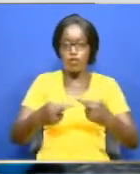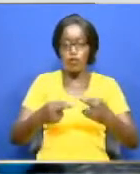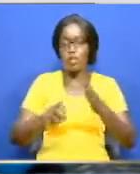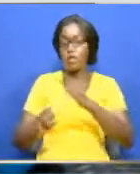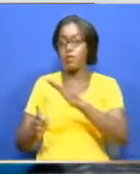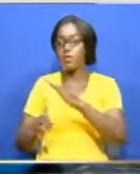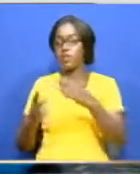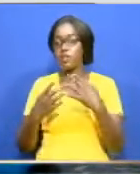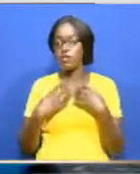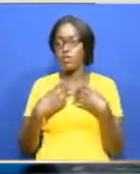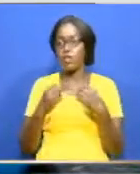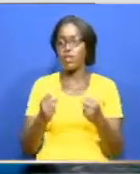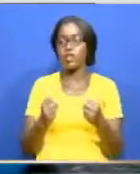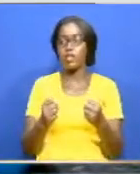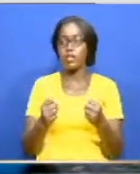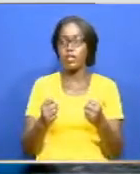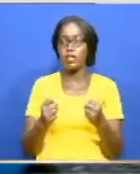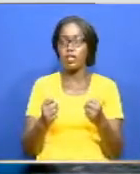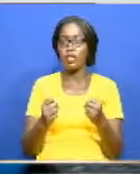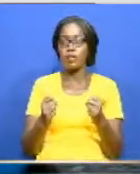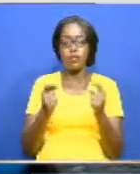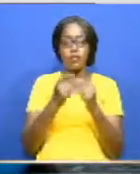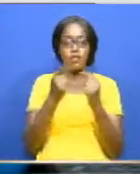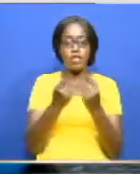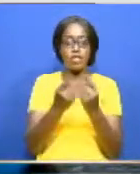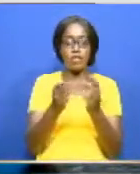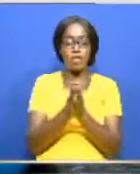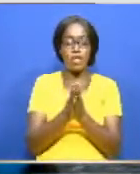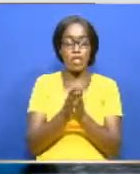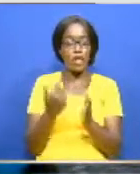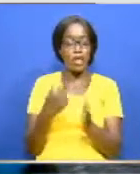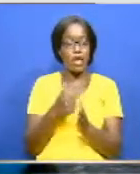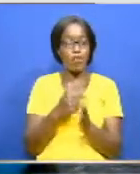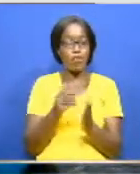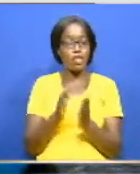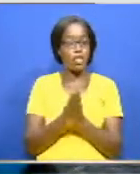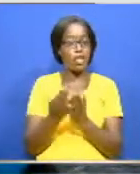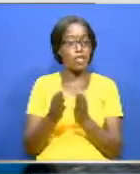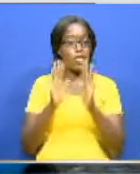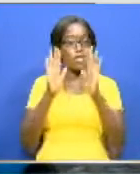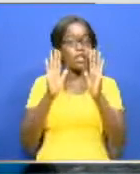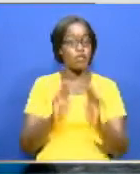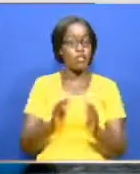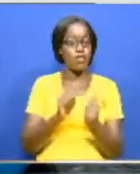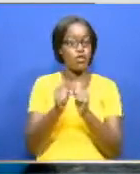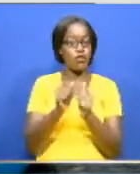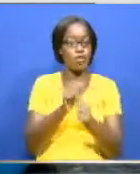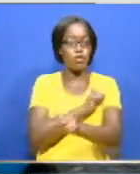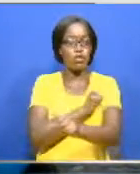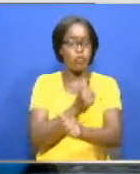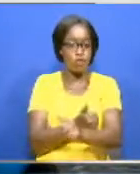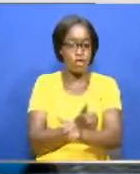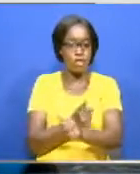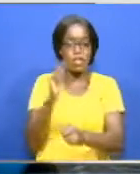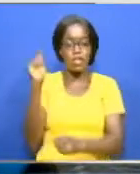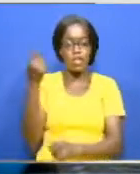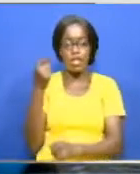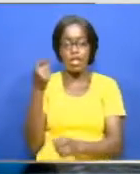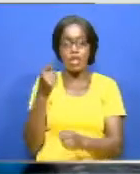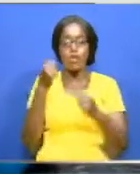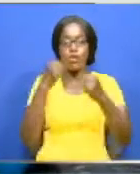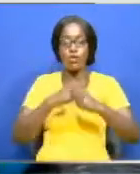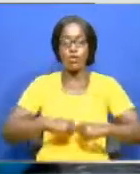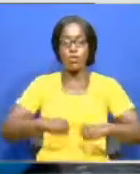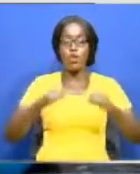of Health teams and our teams and other relevant competent authorities in Kenya will be able to